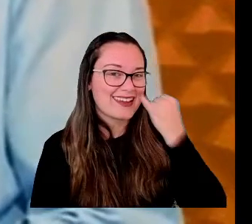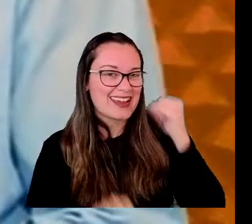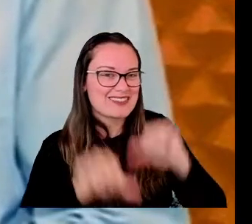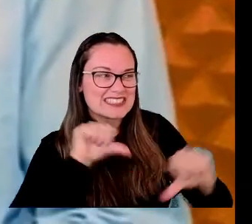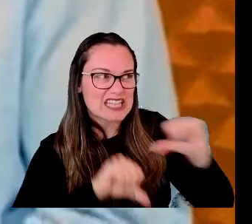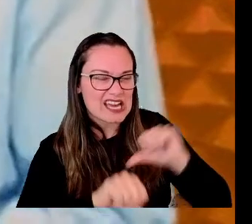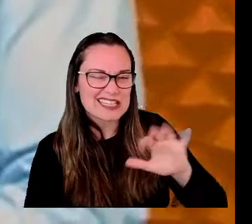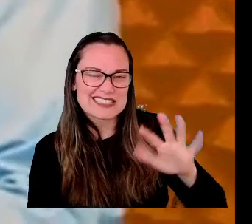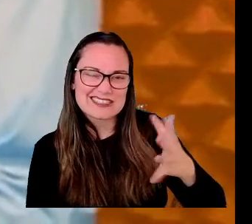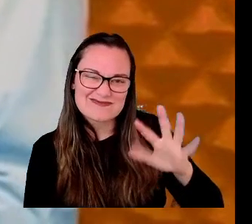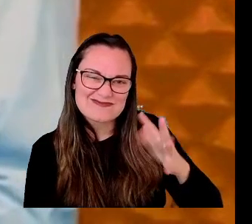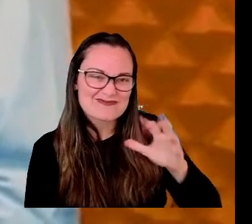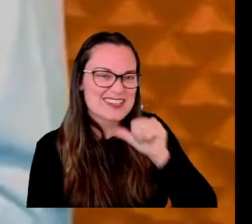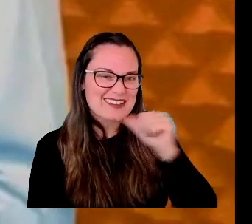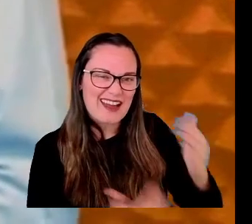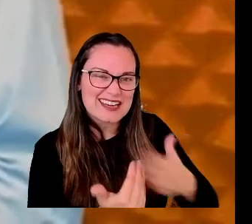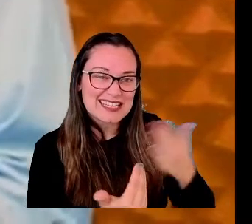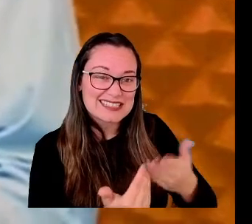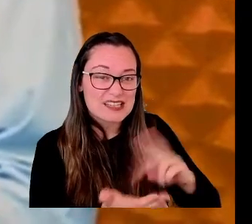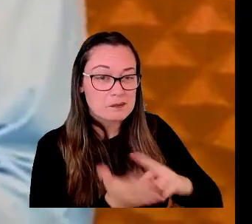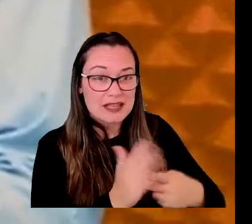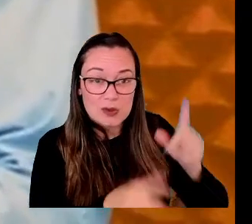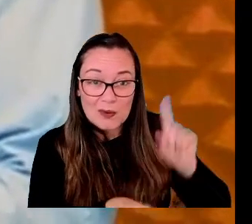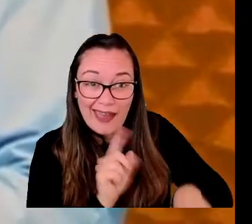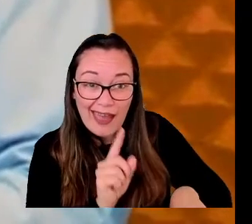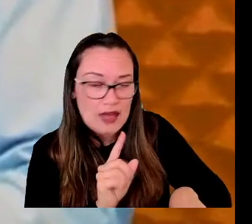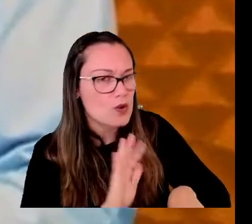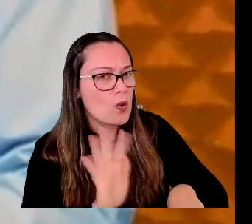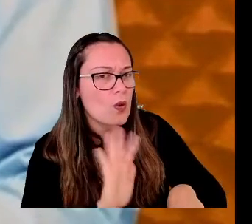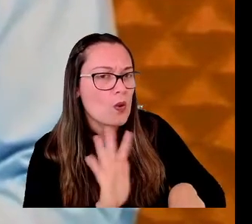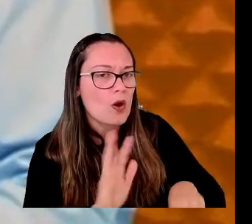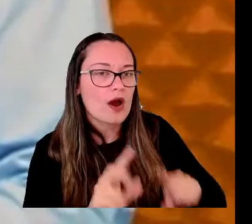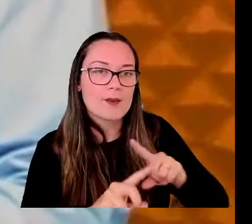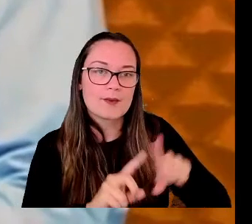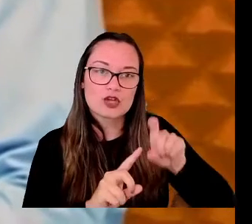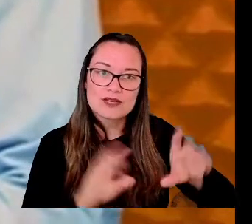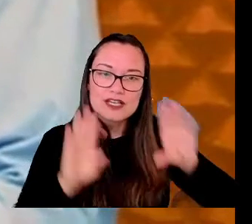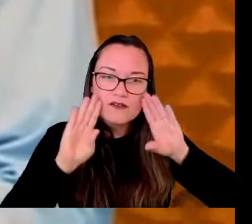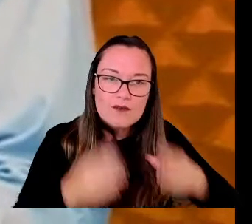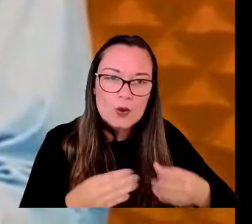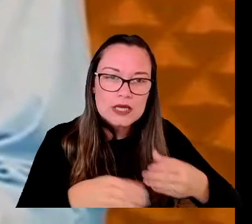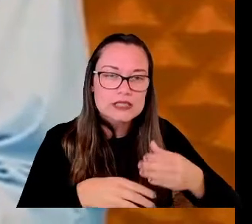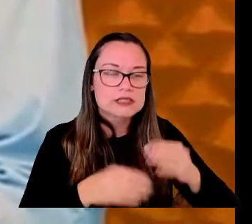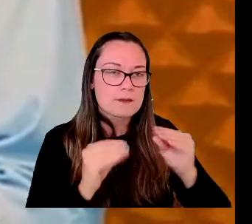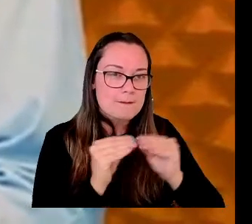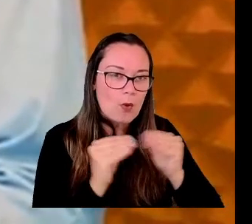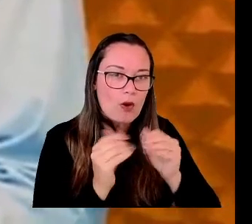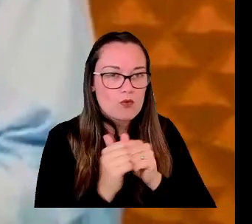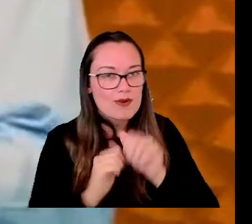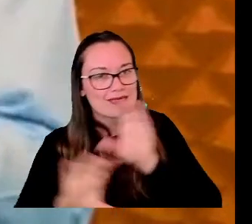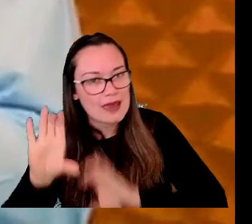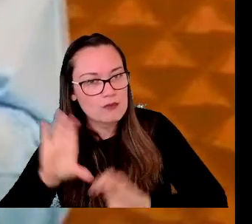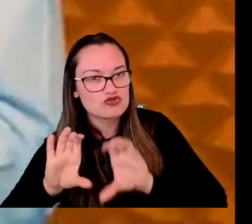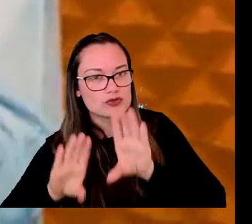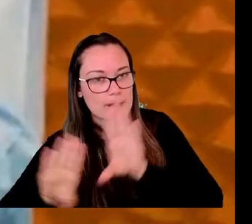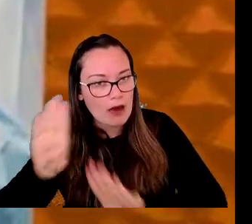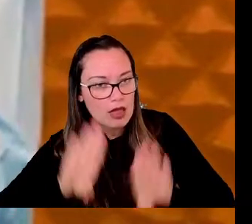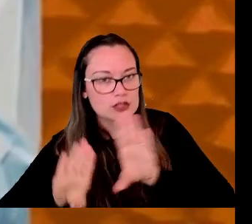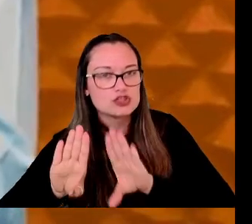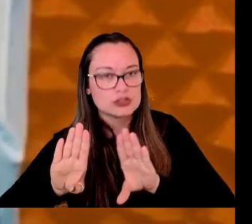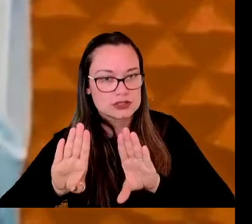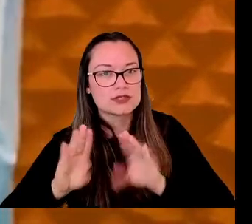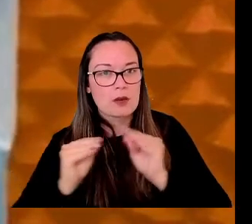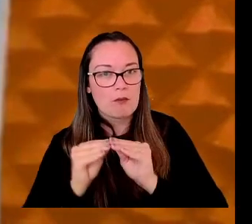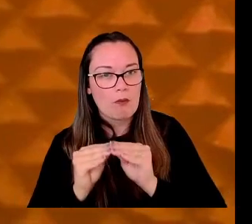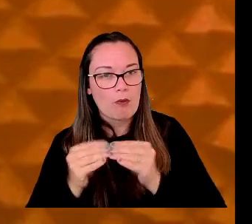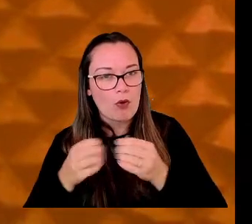really easy to you, it doesn't mean you can't do it. It might just mean that you need to focus maybe a little bit more on chemistry and biology and maybe put a little more effort